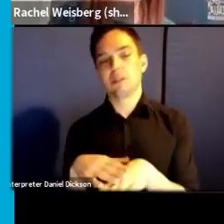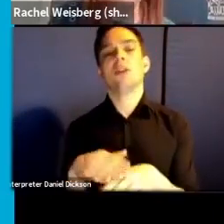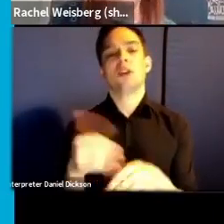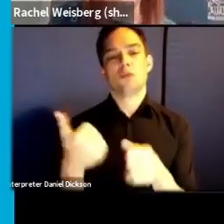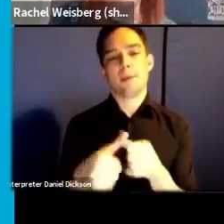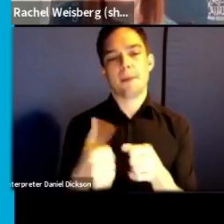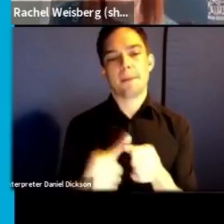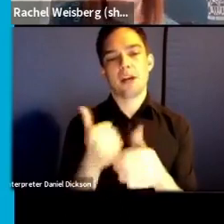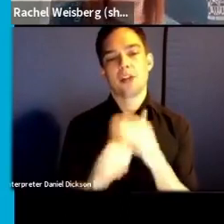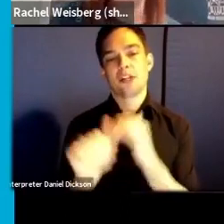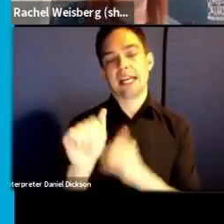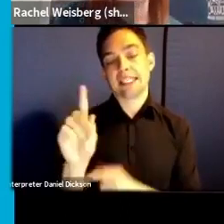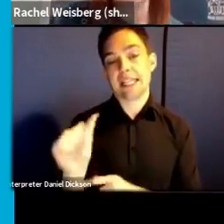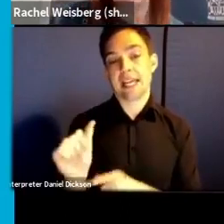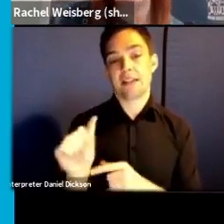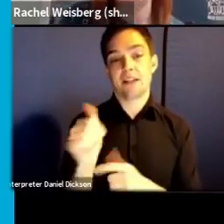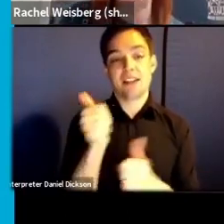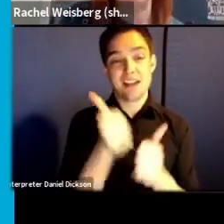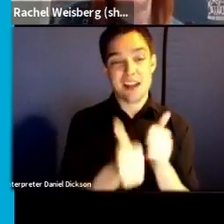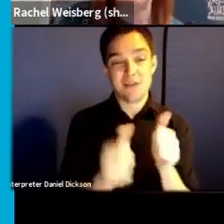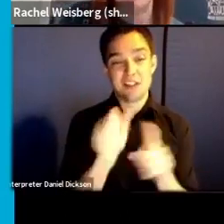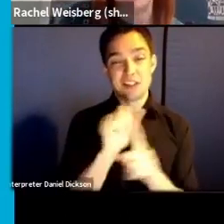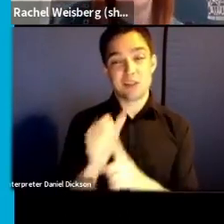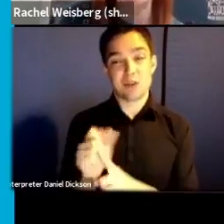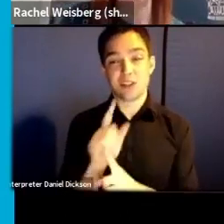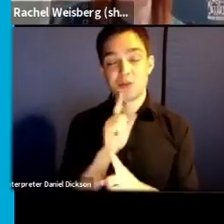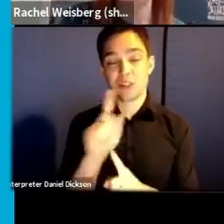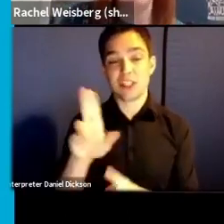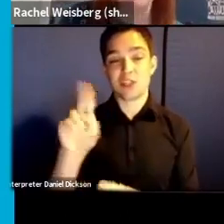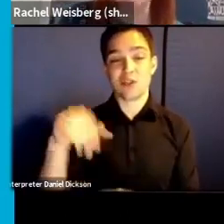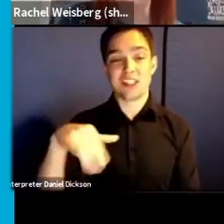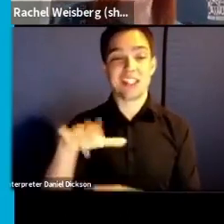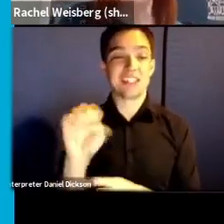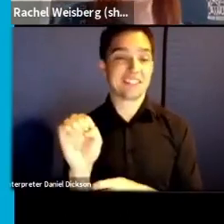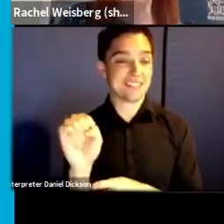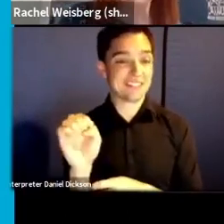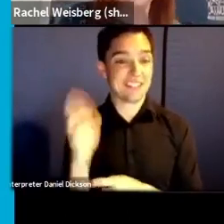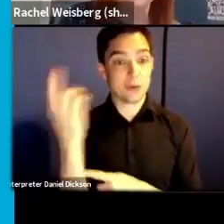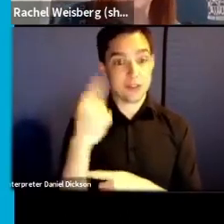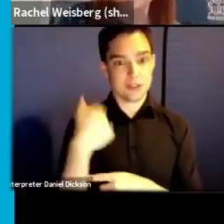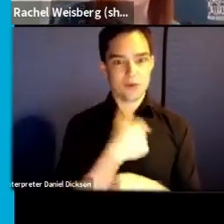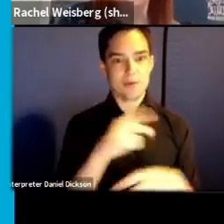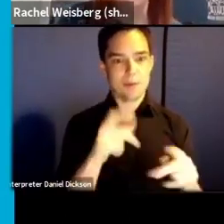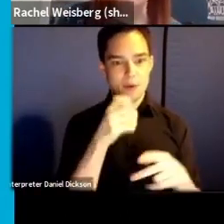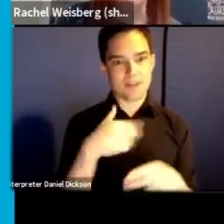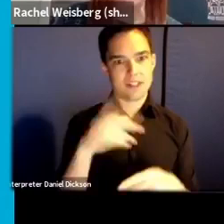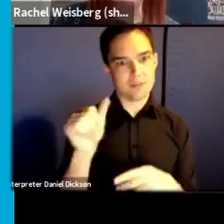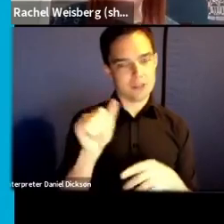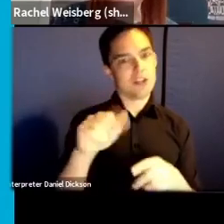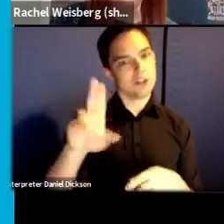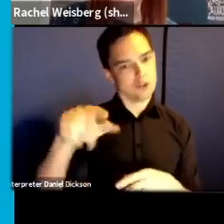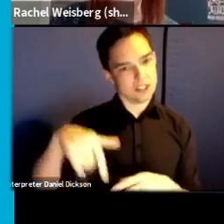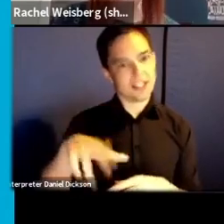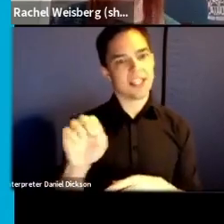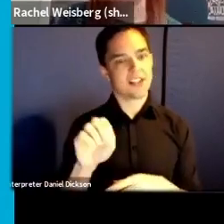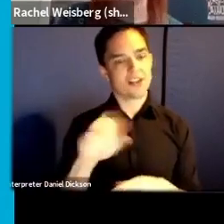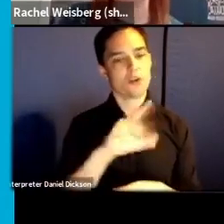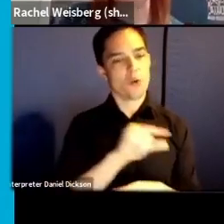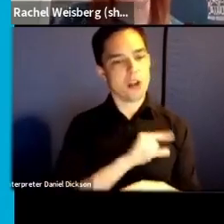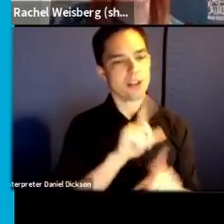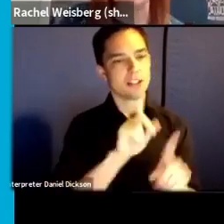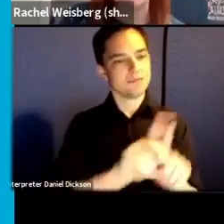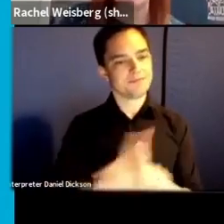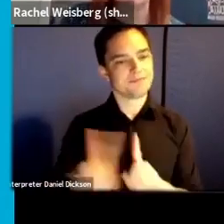under the ADA, every situation is really unique. And that's because we as people with disabilities all have unique qualities, we